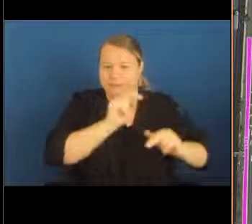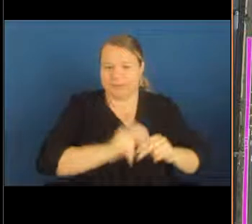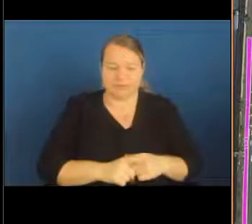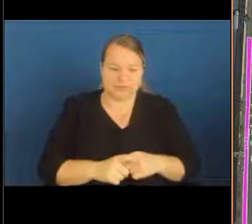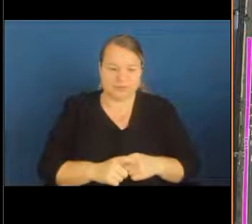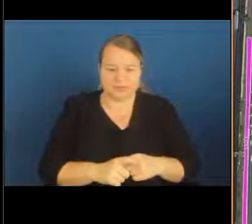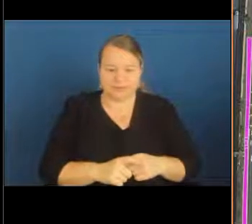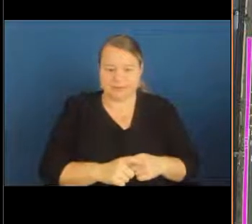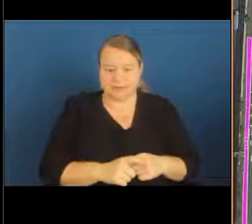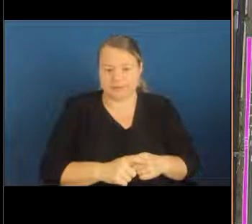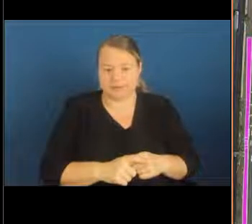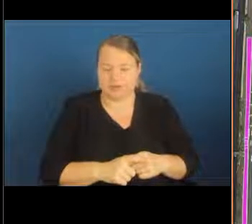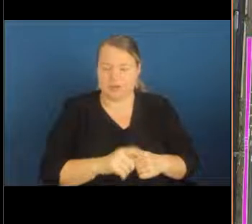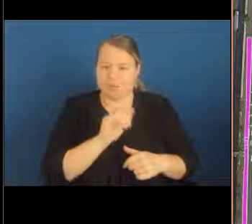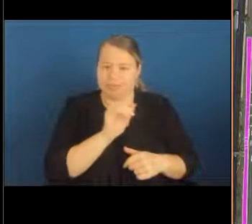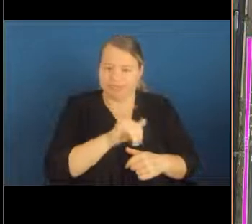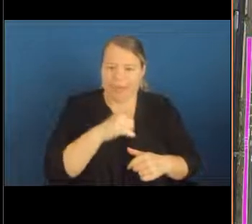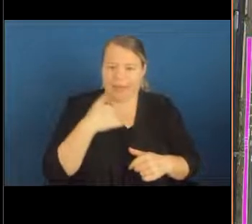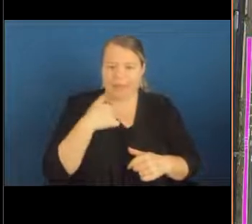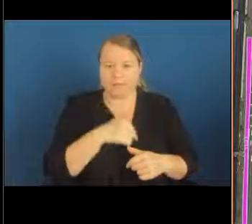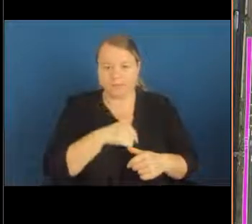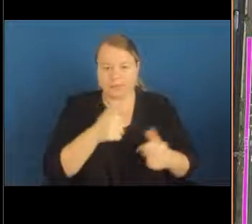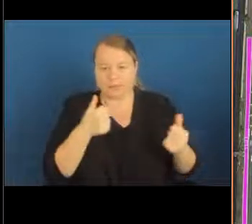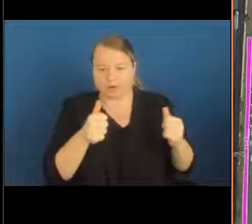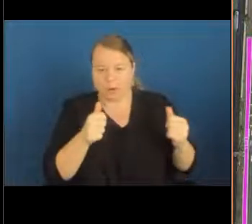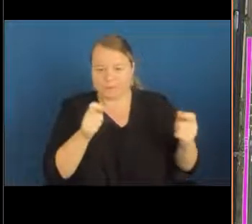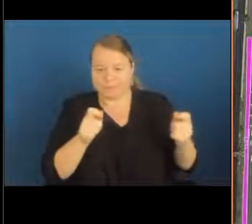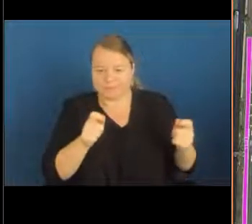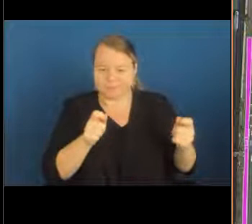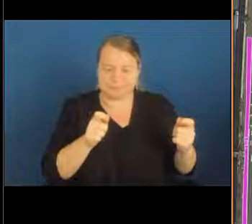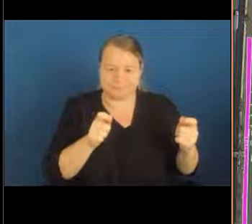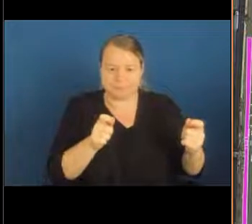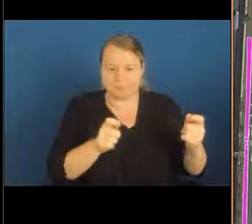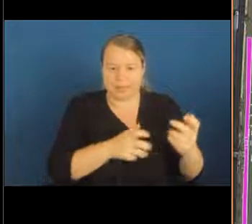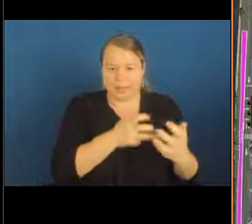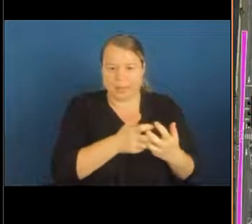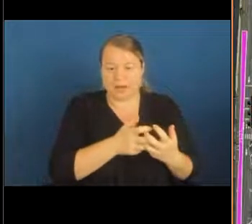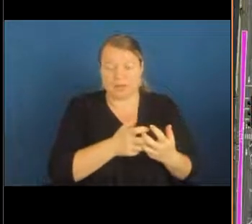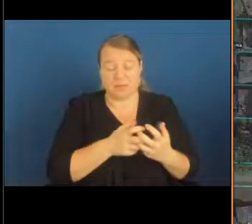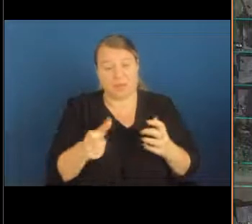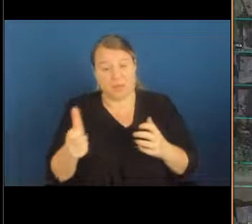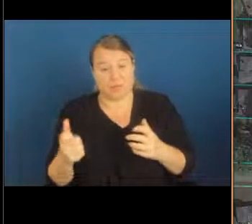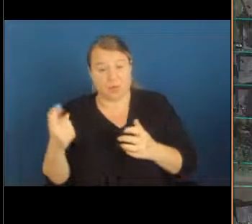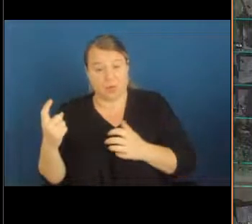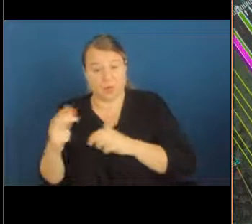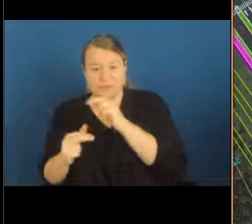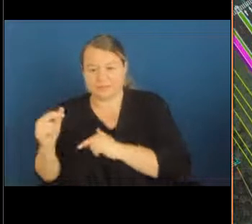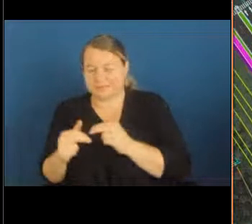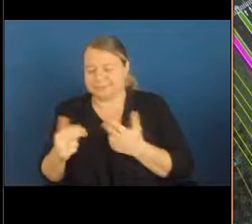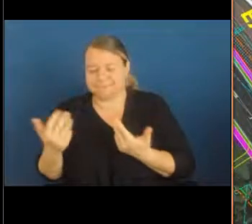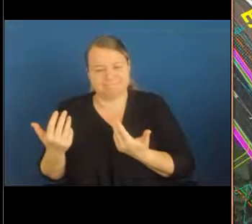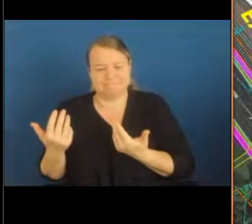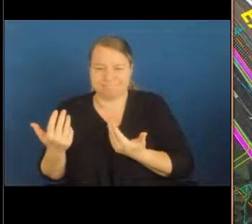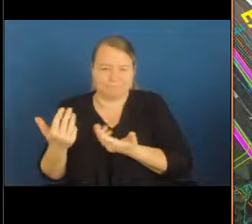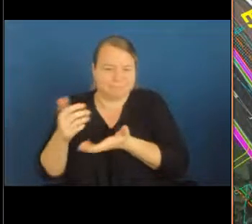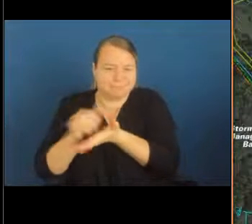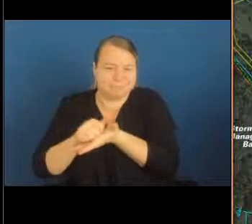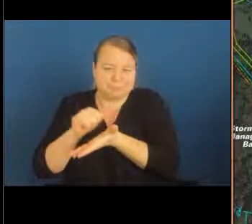was something that we could accommodate, but the one that I spoke of earlier was just completely